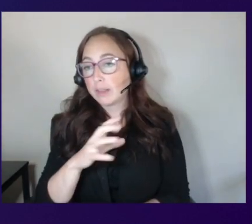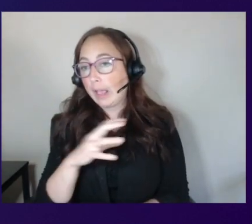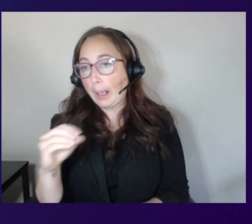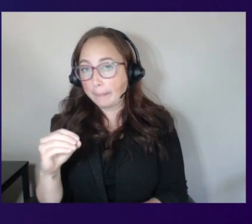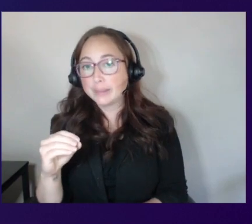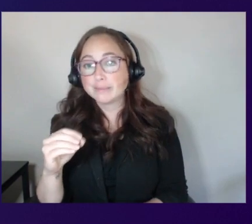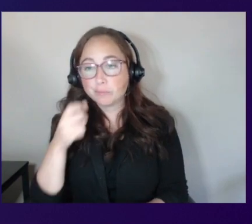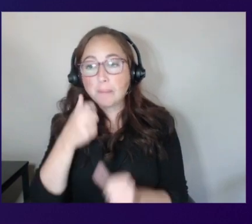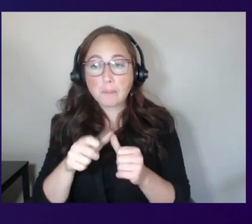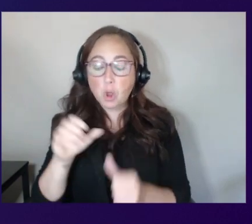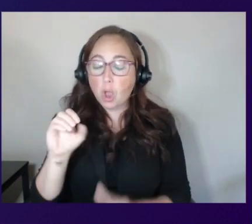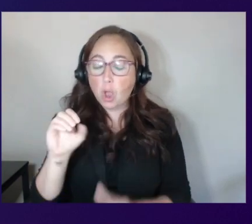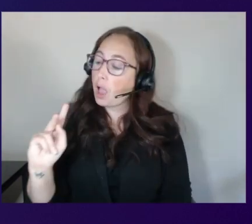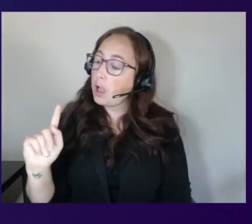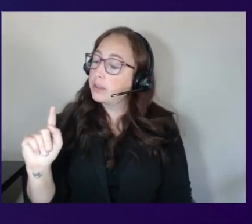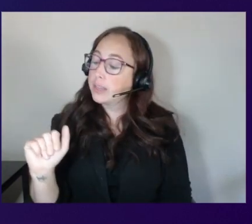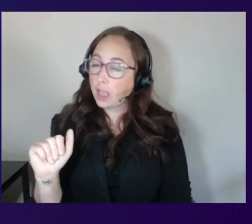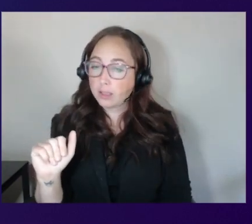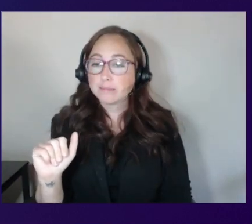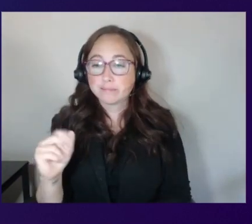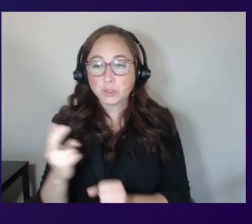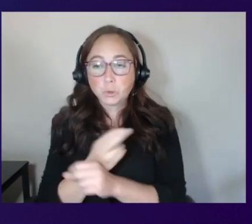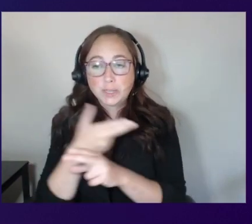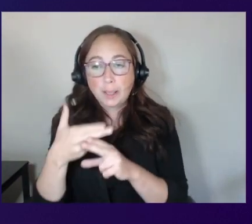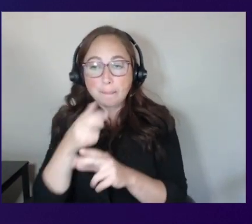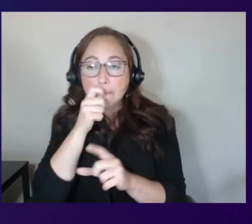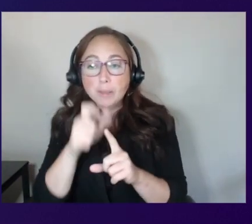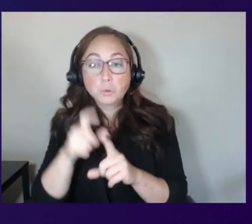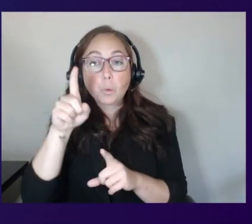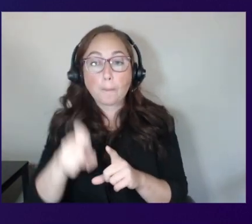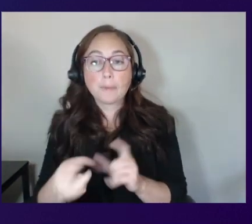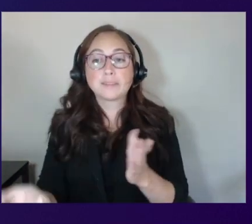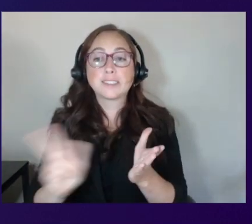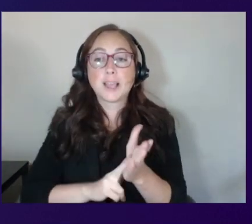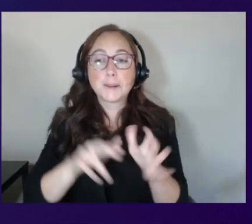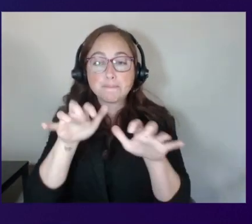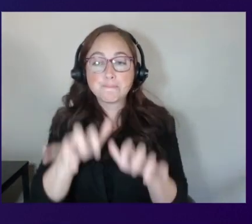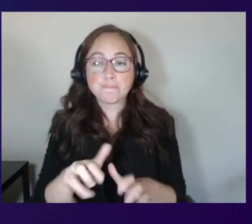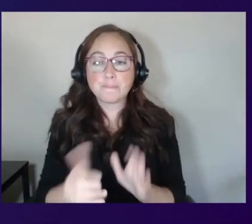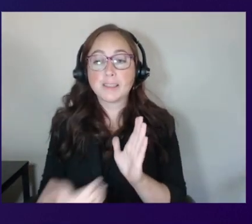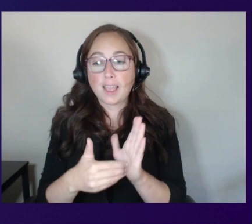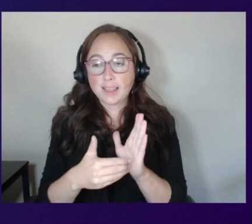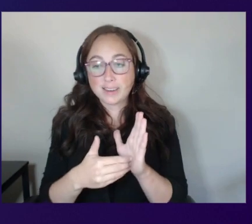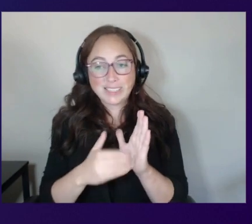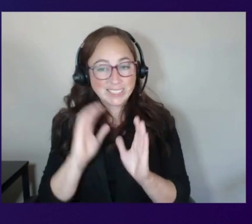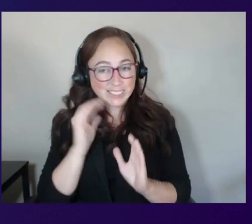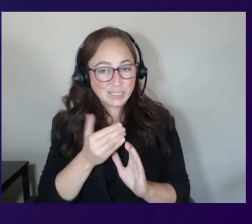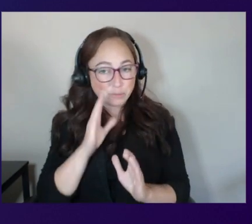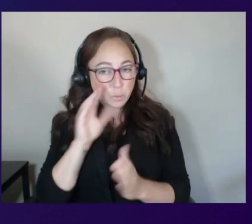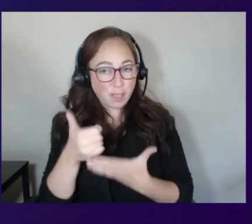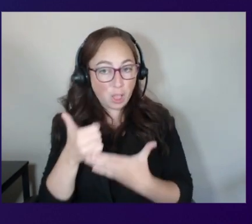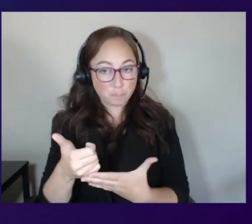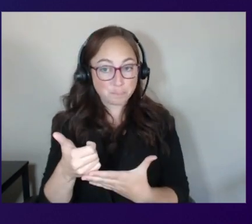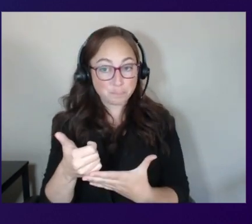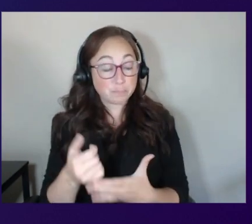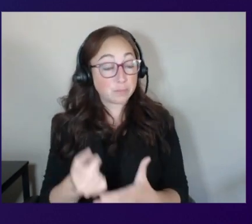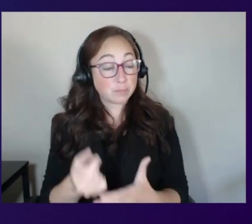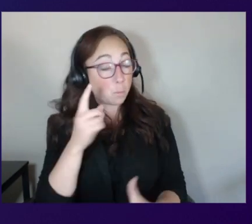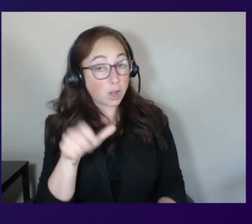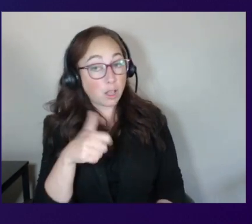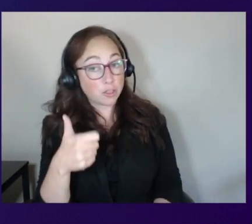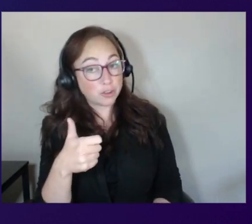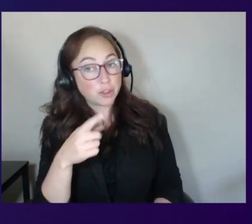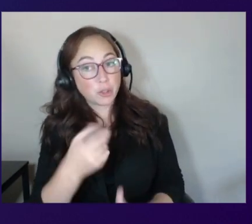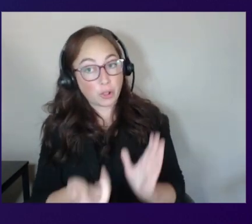username and password. So why should you have to put that in again? It sounds like this is going to help us there. Well, you logged into